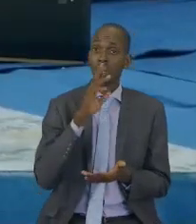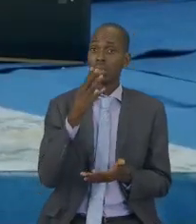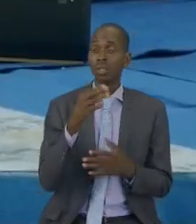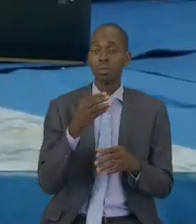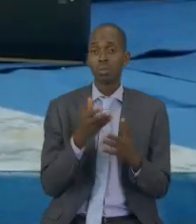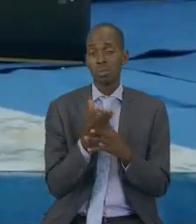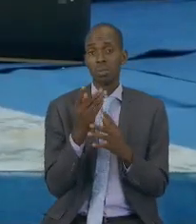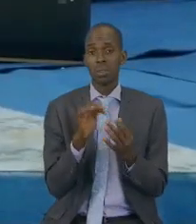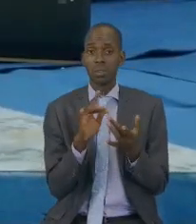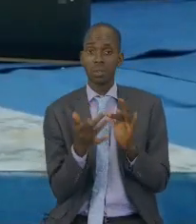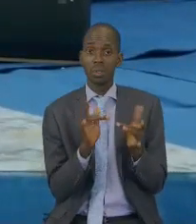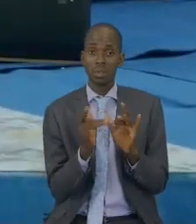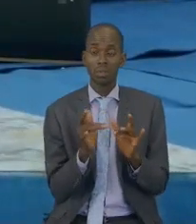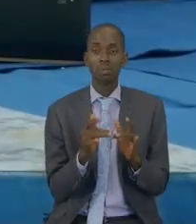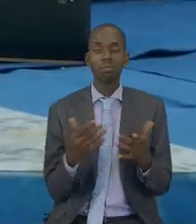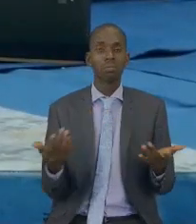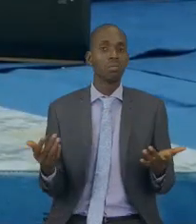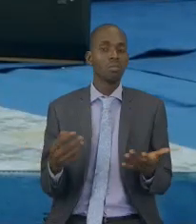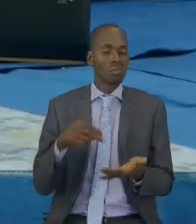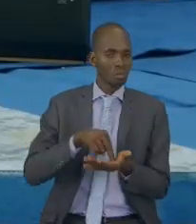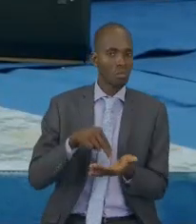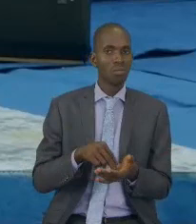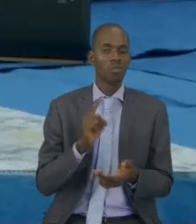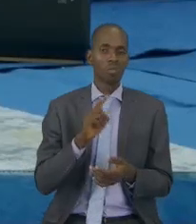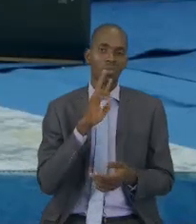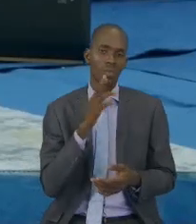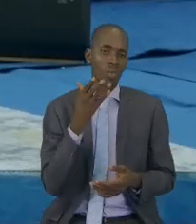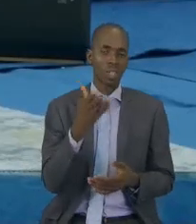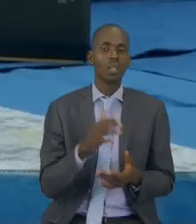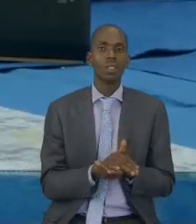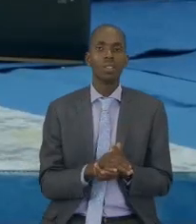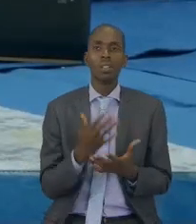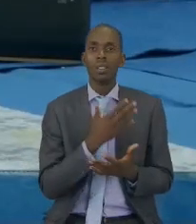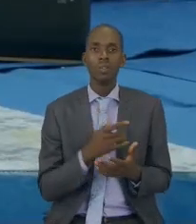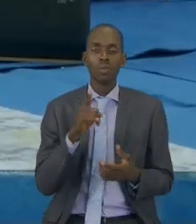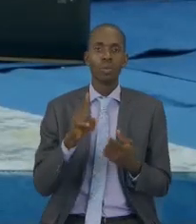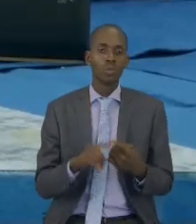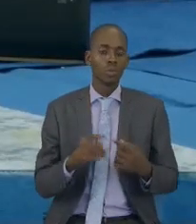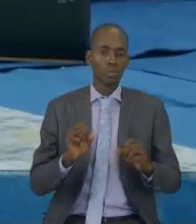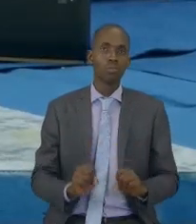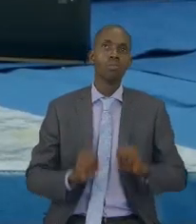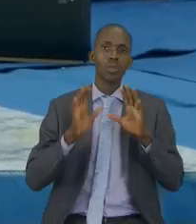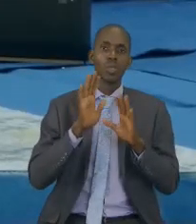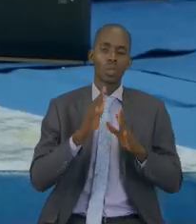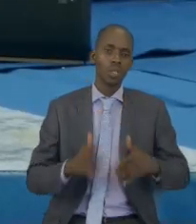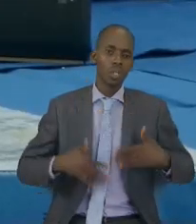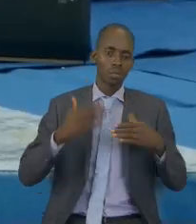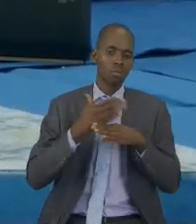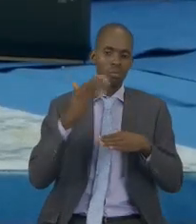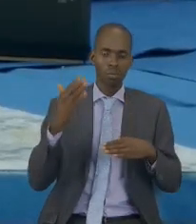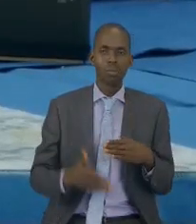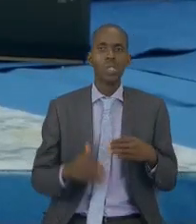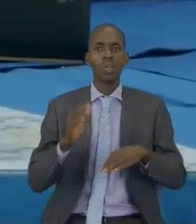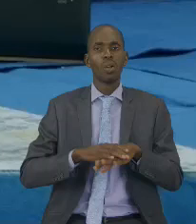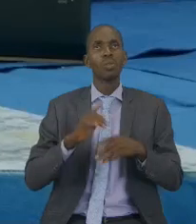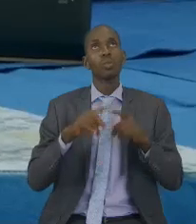you are, on the social media, wherever you are, and you want to hand over your life completely unto